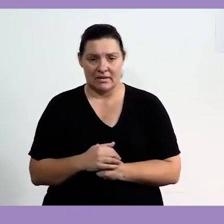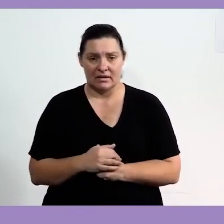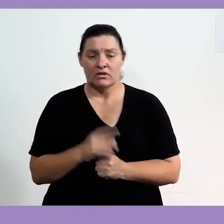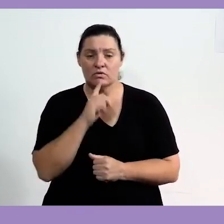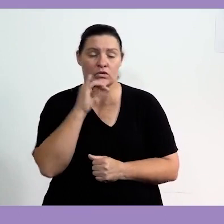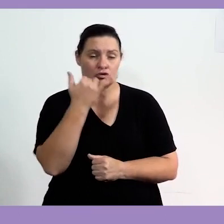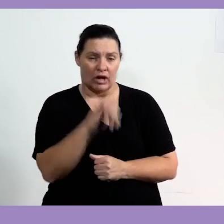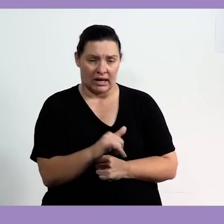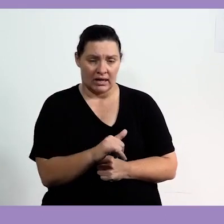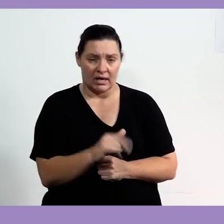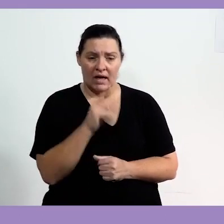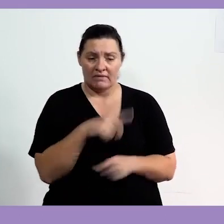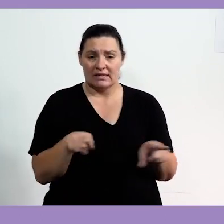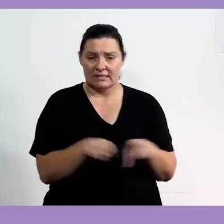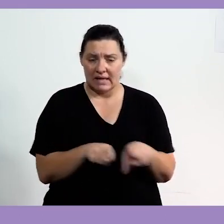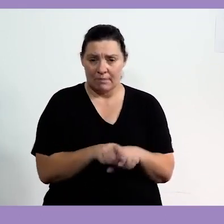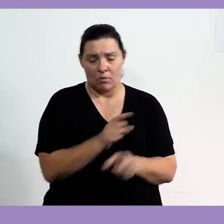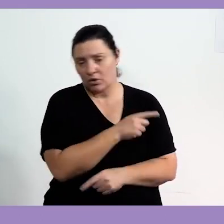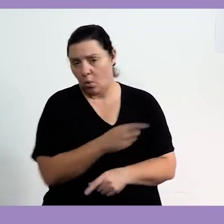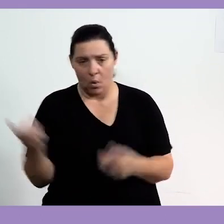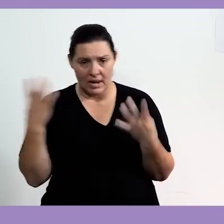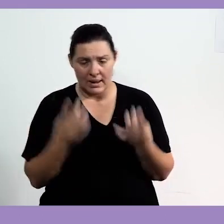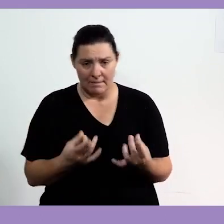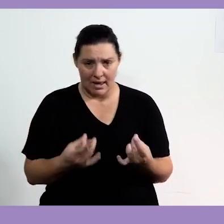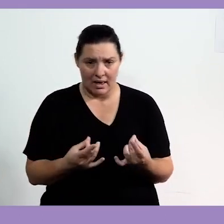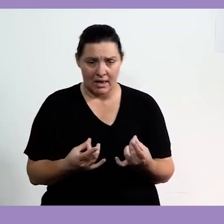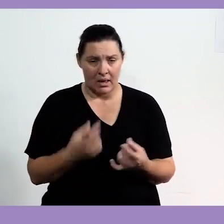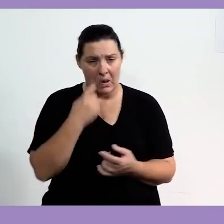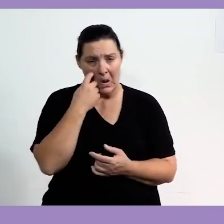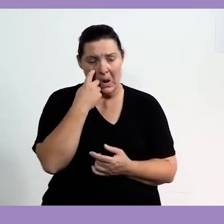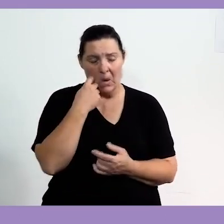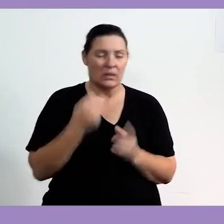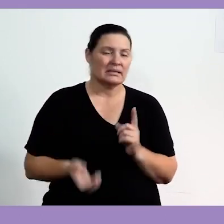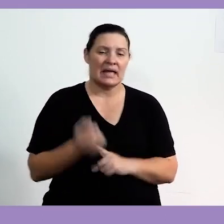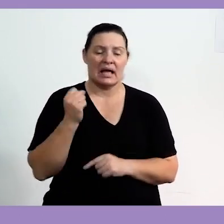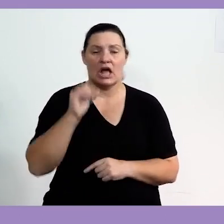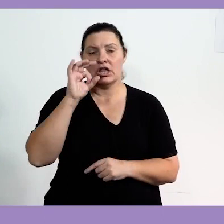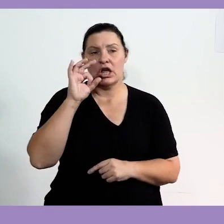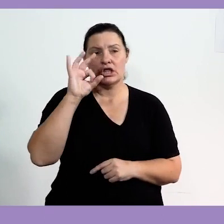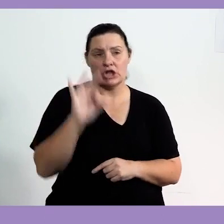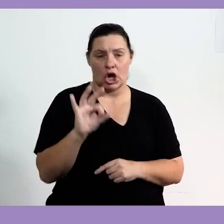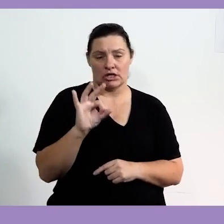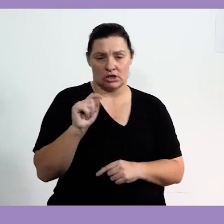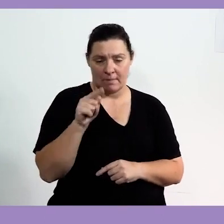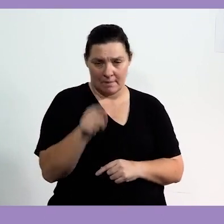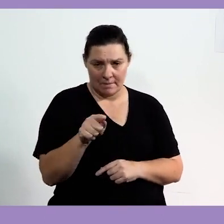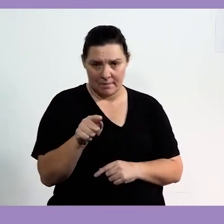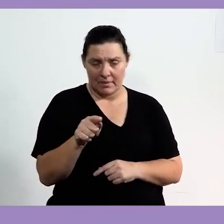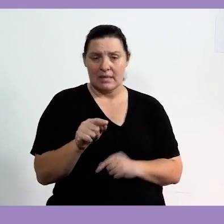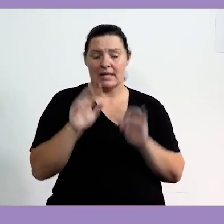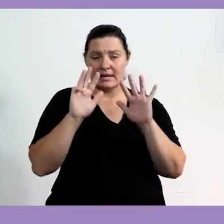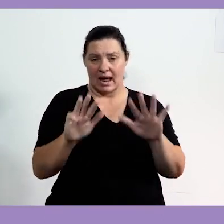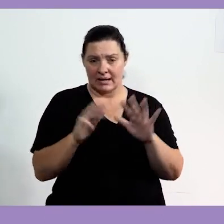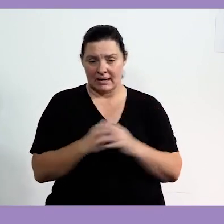5. Now to check if this is the same with all the numbers, we are just going to take the third term here,